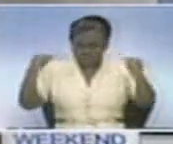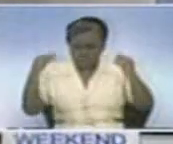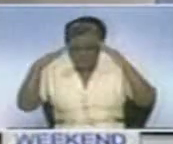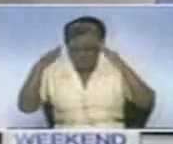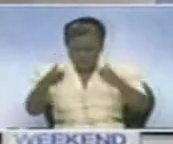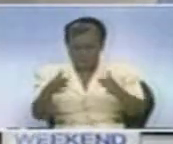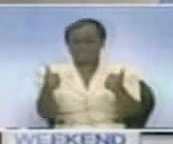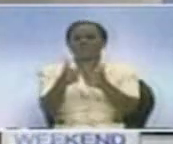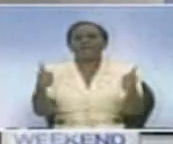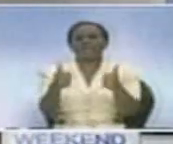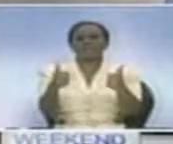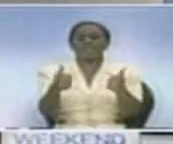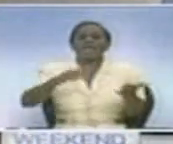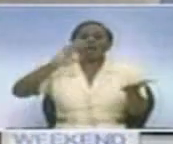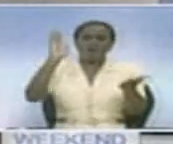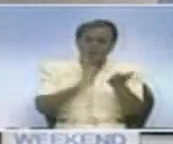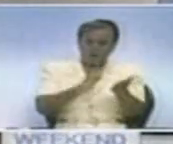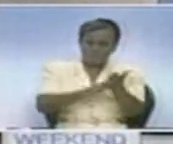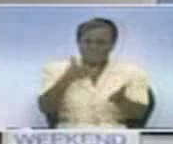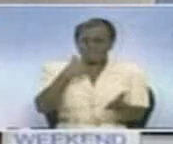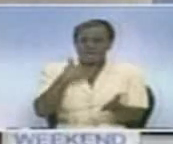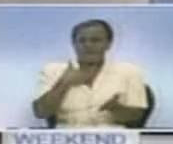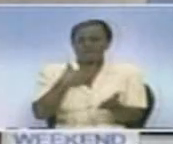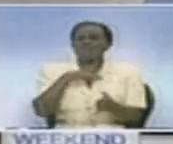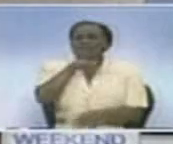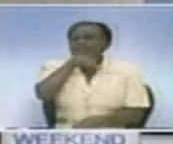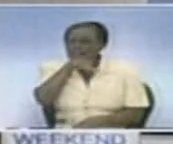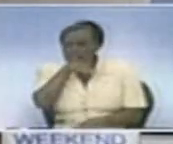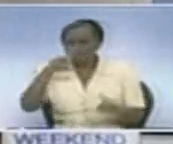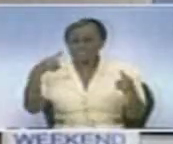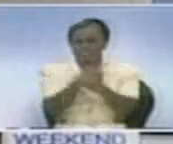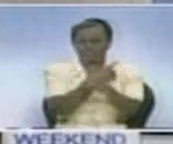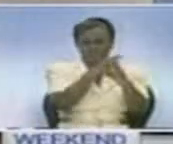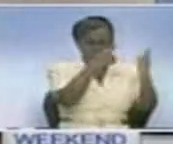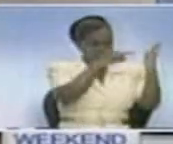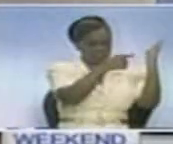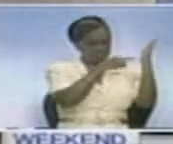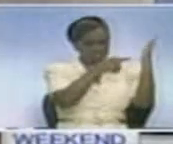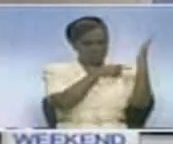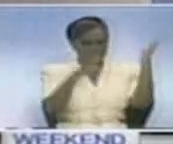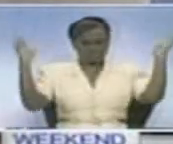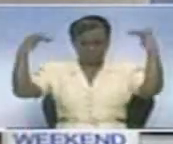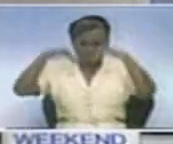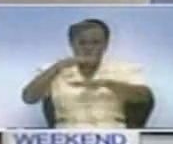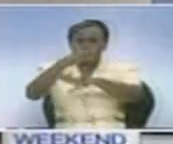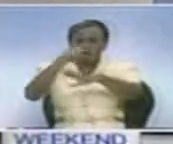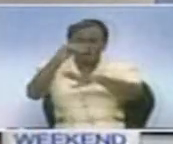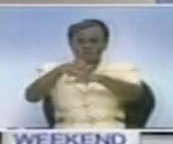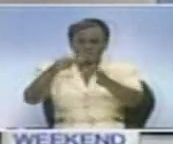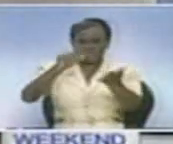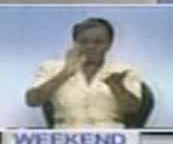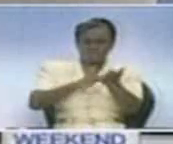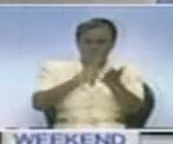Now, on the remarks that have been made by Raila on various issues throughout the rallies, they're calling those remarks